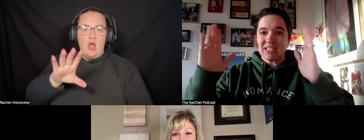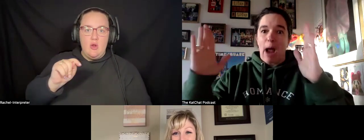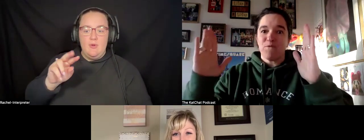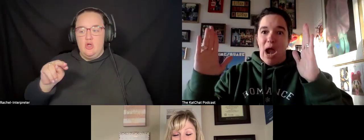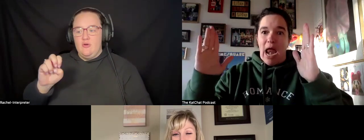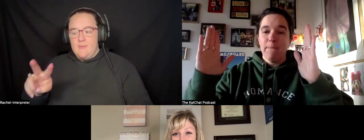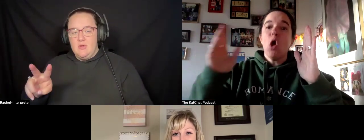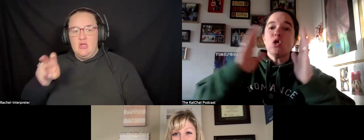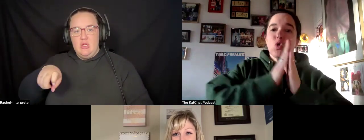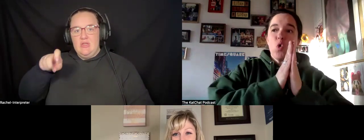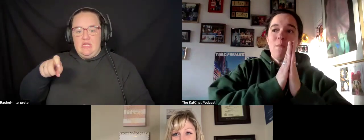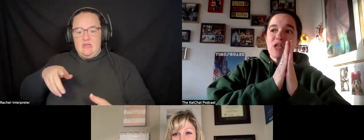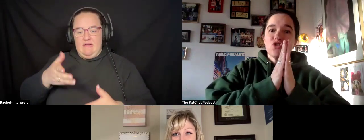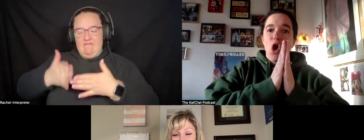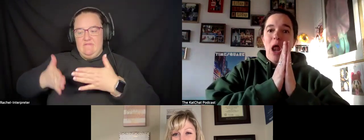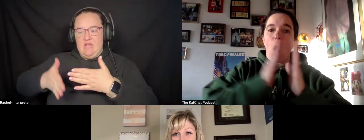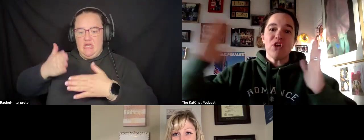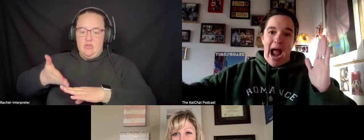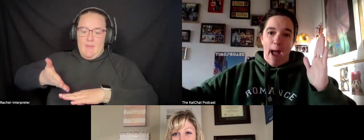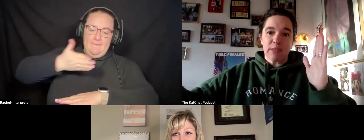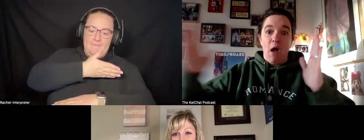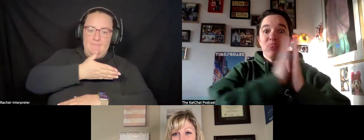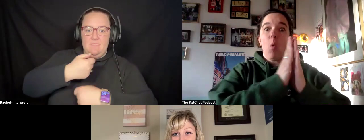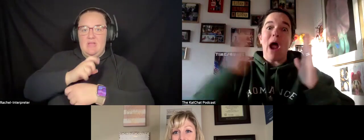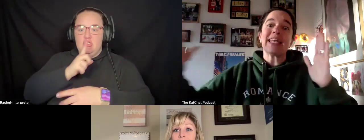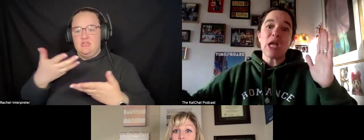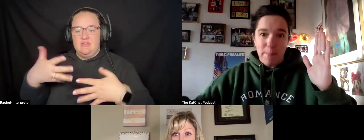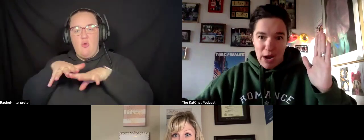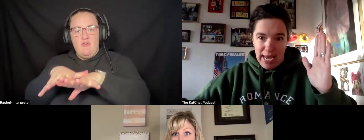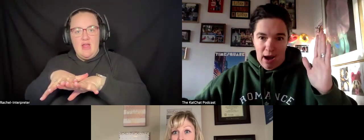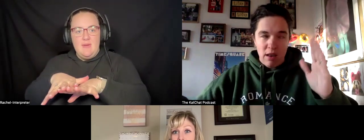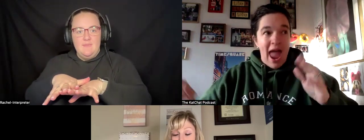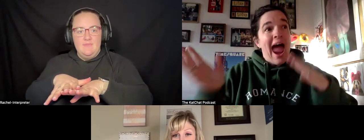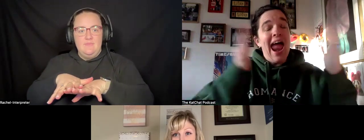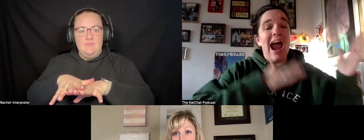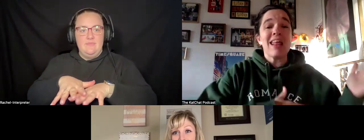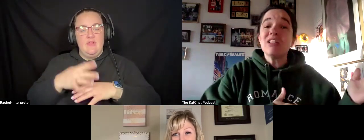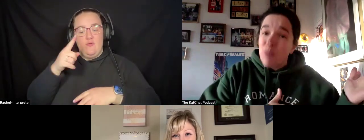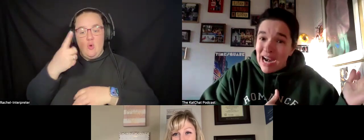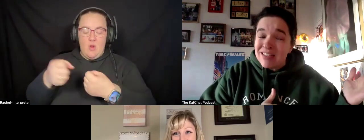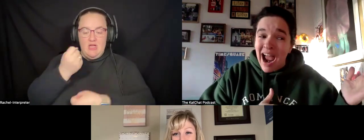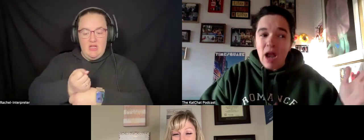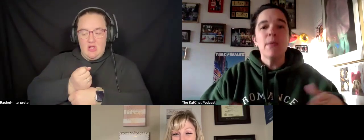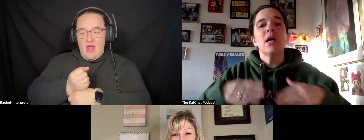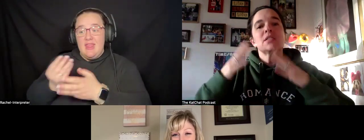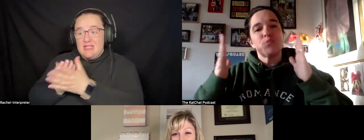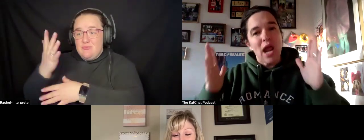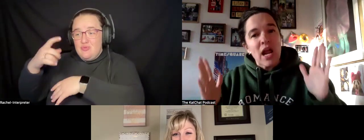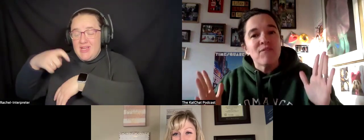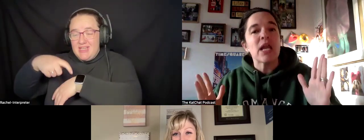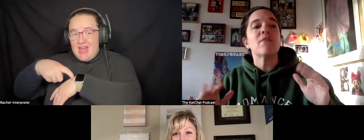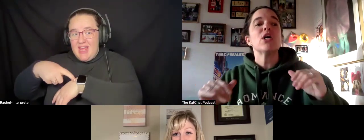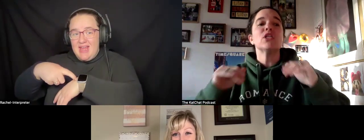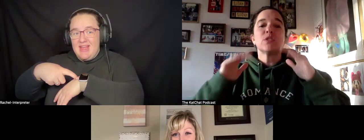it in the time frame to make sure it overlaps the 1 year period. And in the springtime,